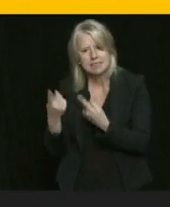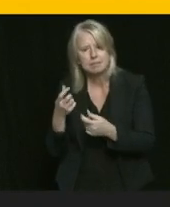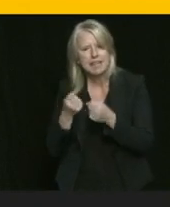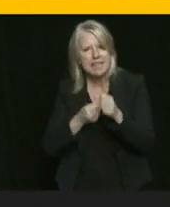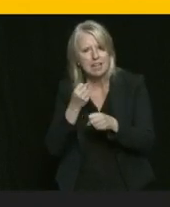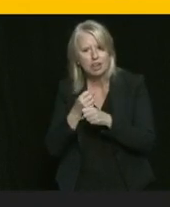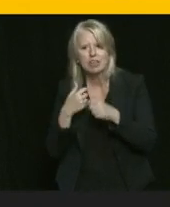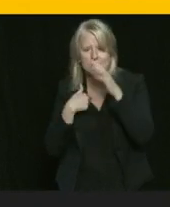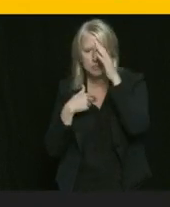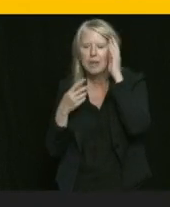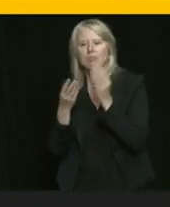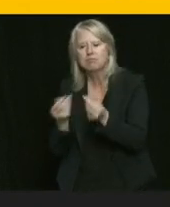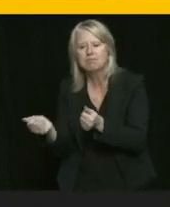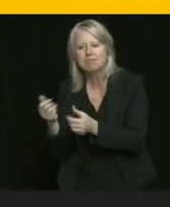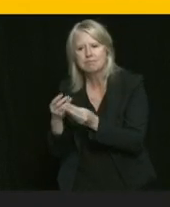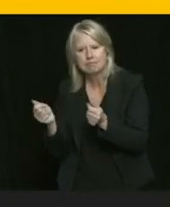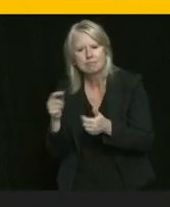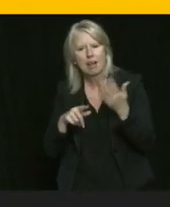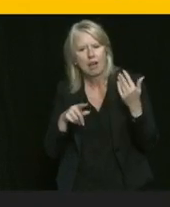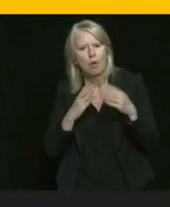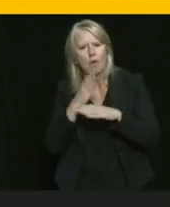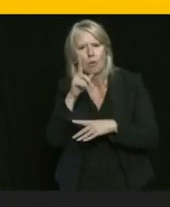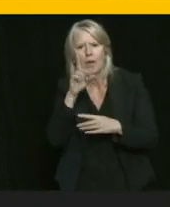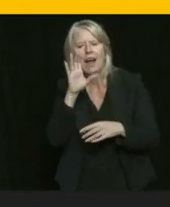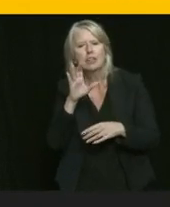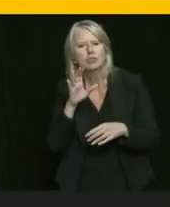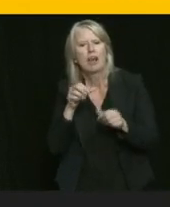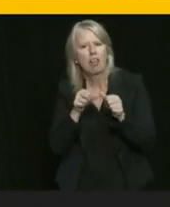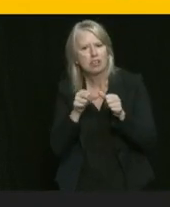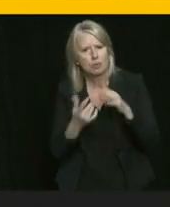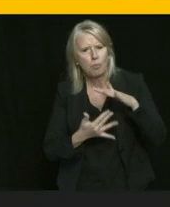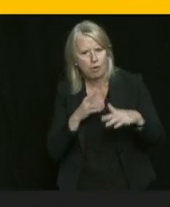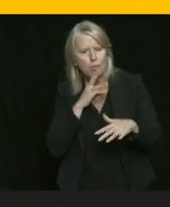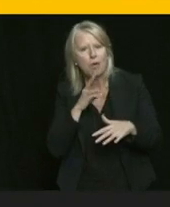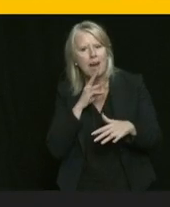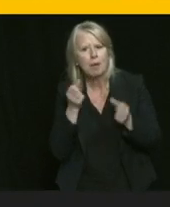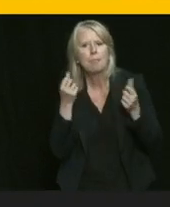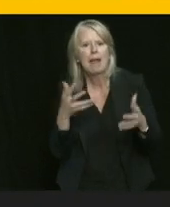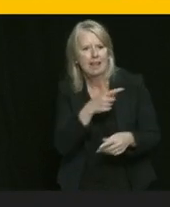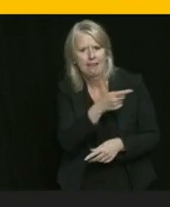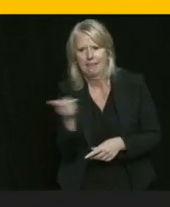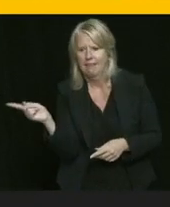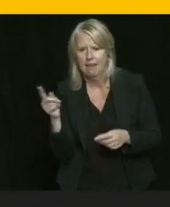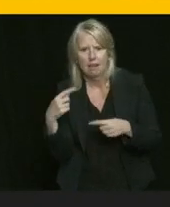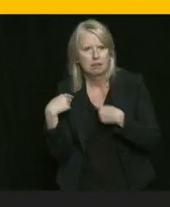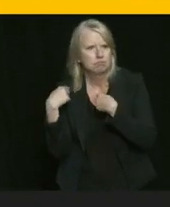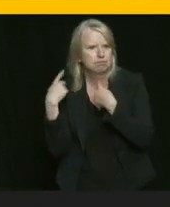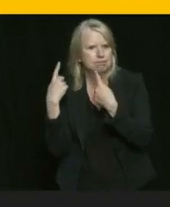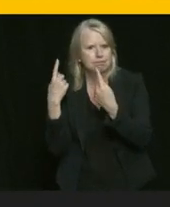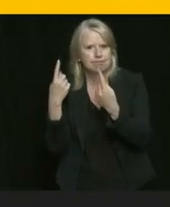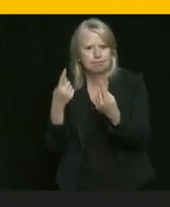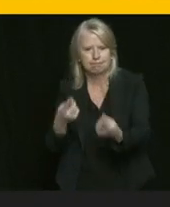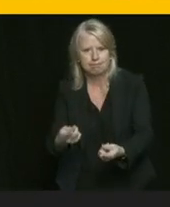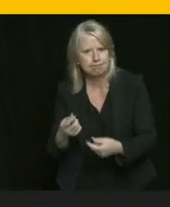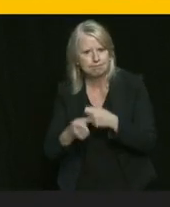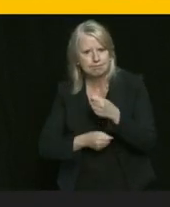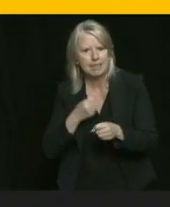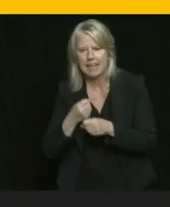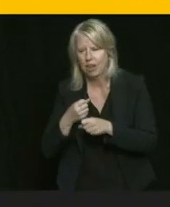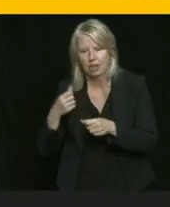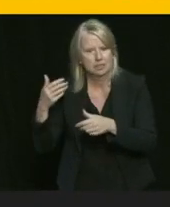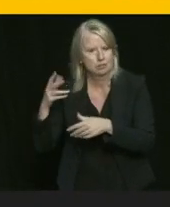lifted close to 100 long-term boil water advisories, many of which had been in place for years and